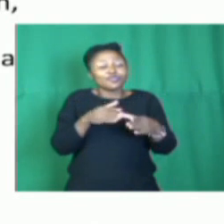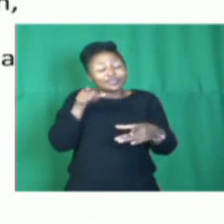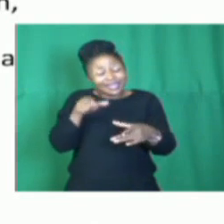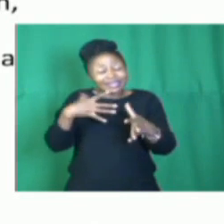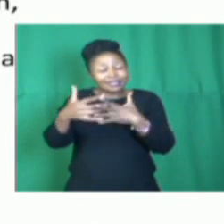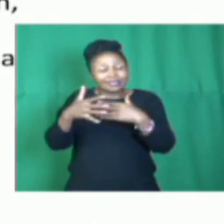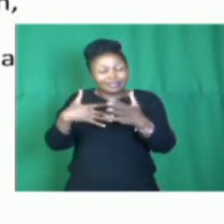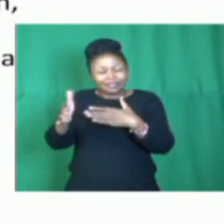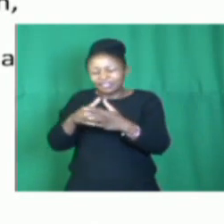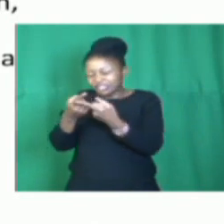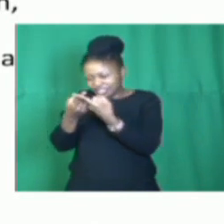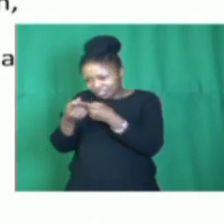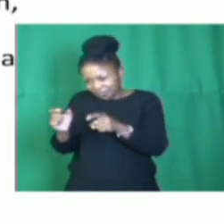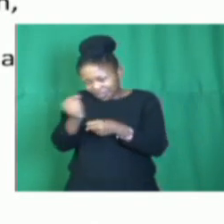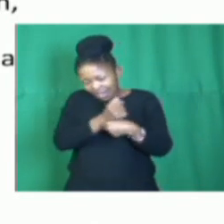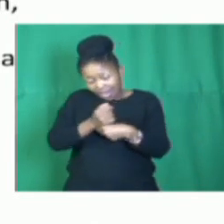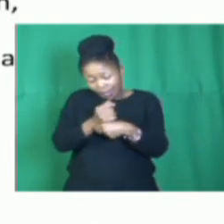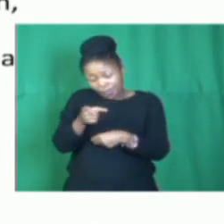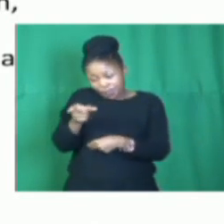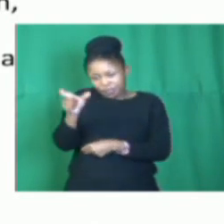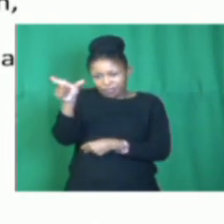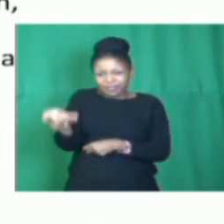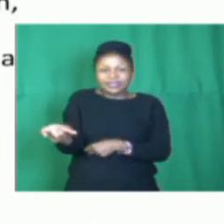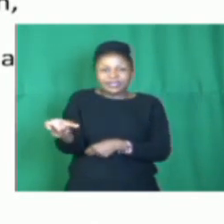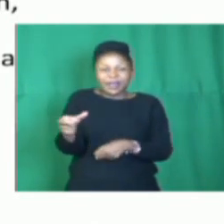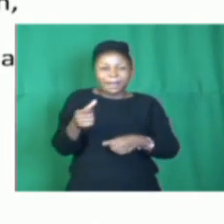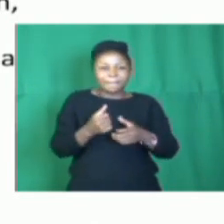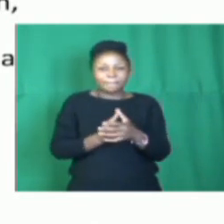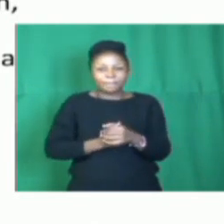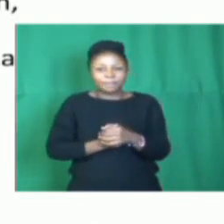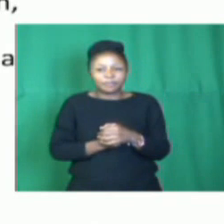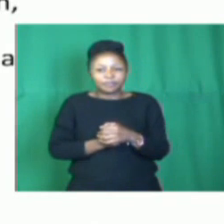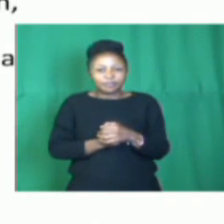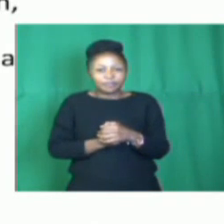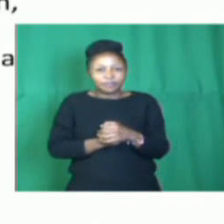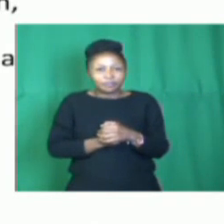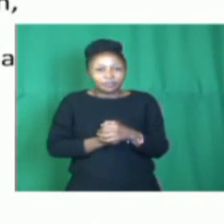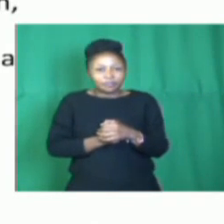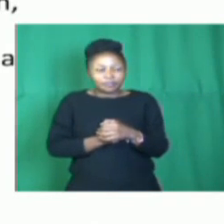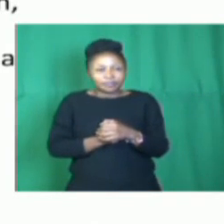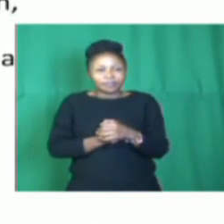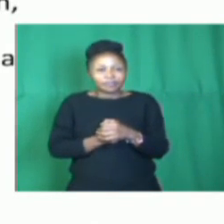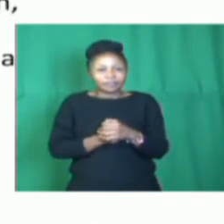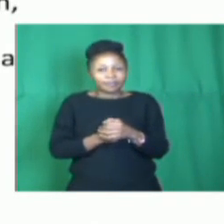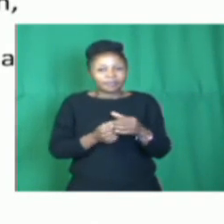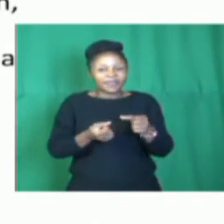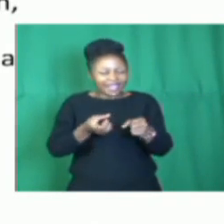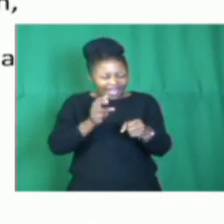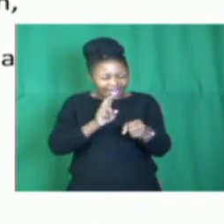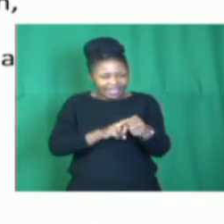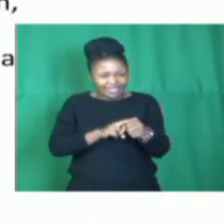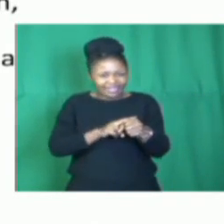what makes this person unusual. Dear learner, make sure that you also